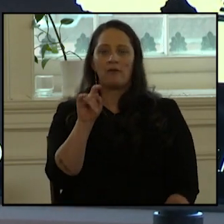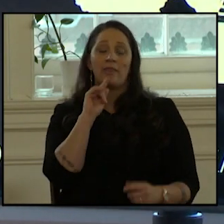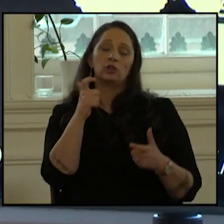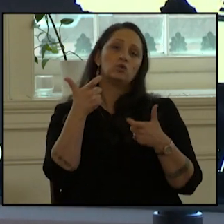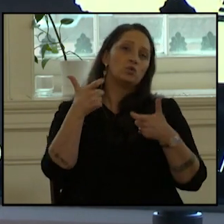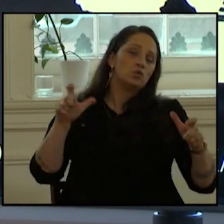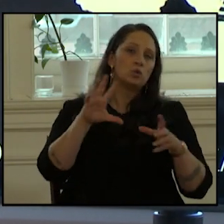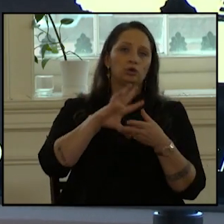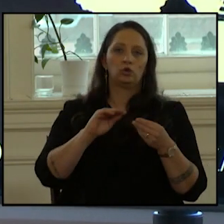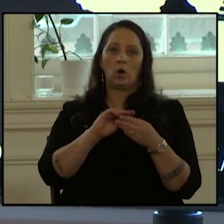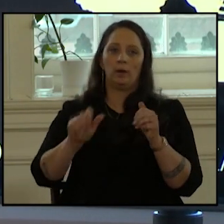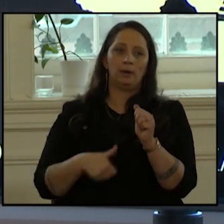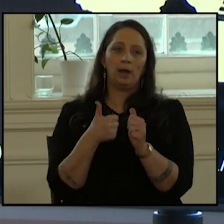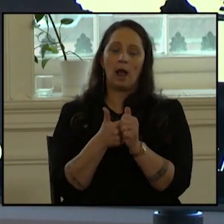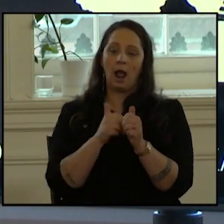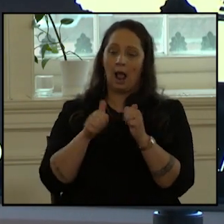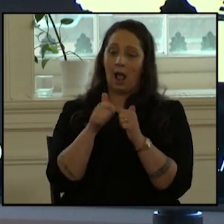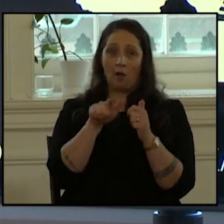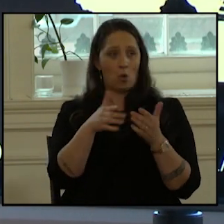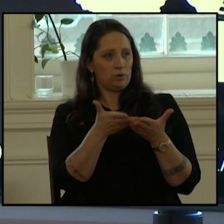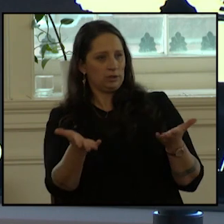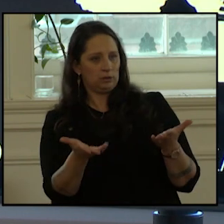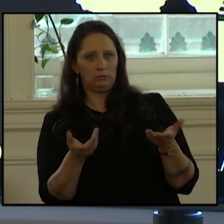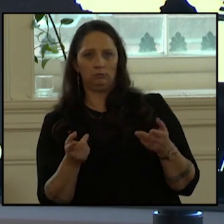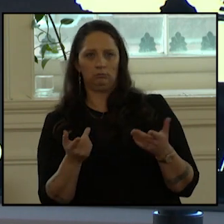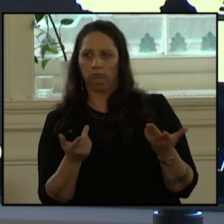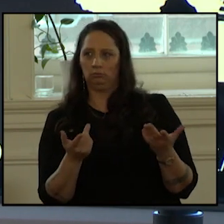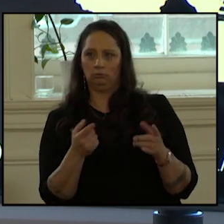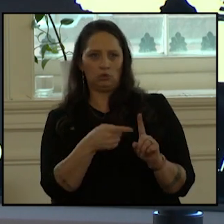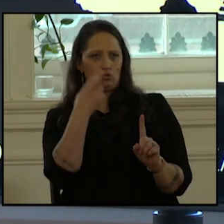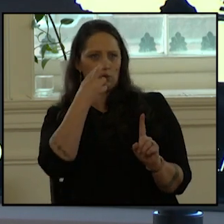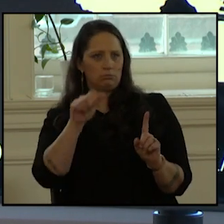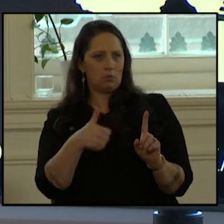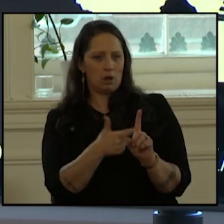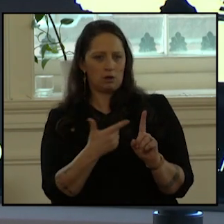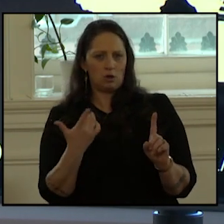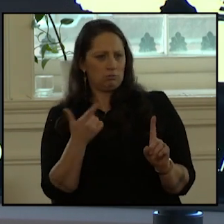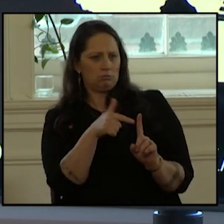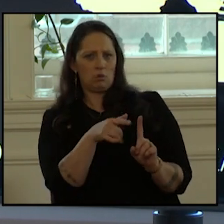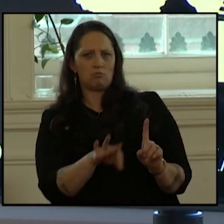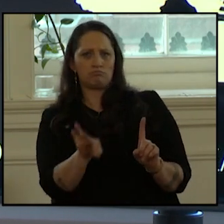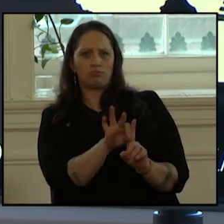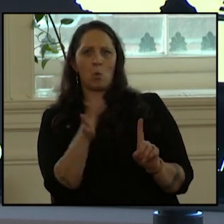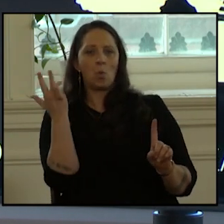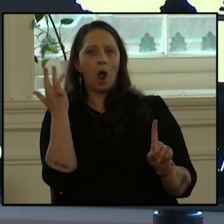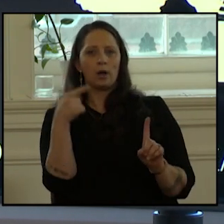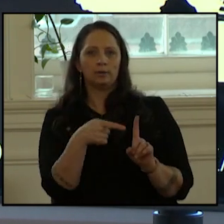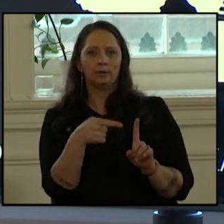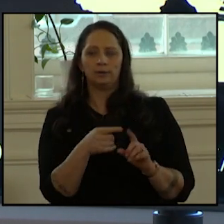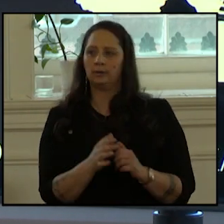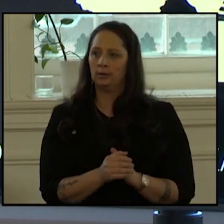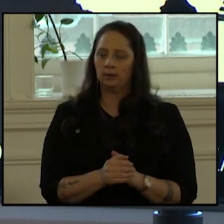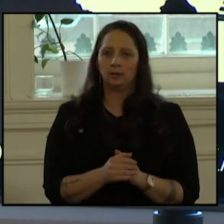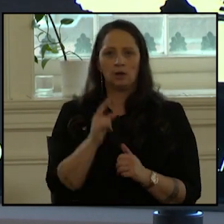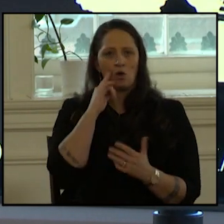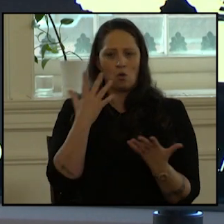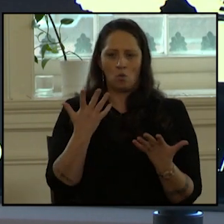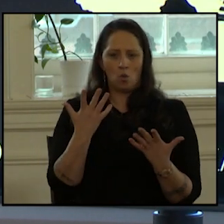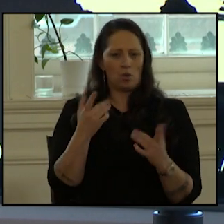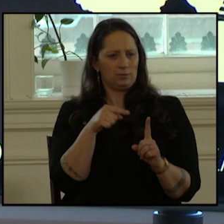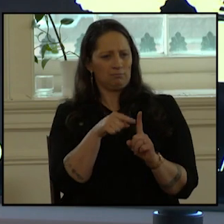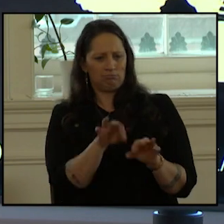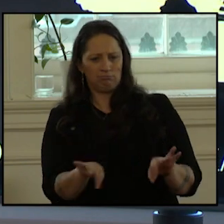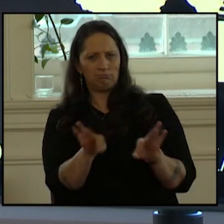story behind how those objects came to being and what was the significance. What was the